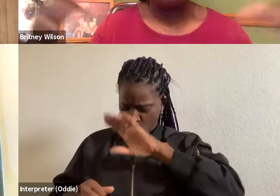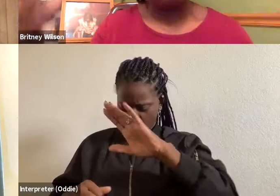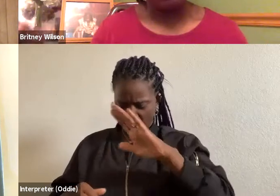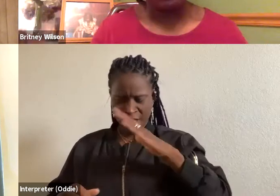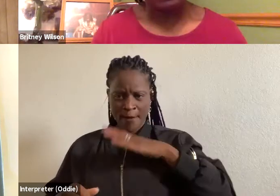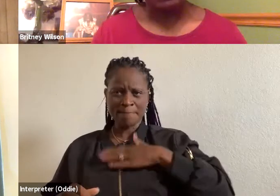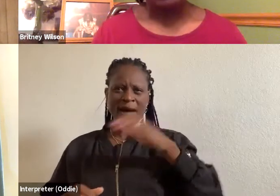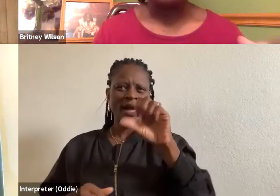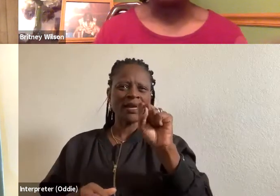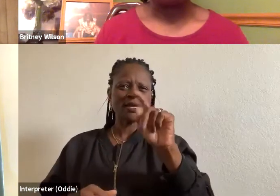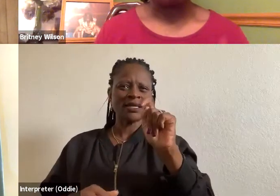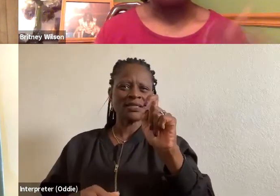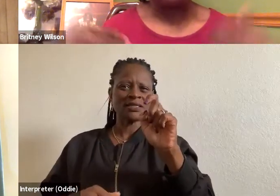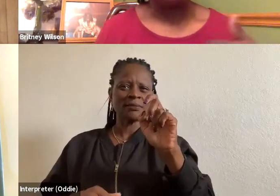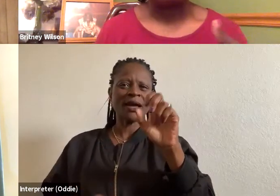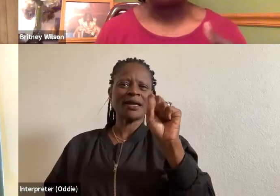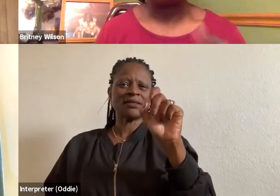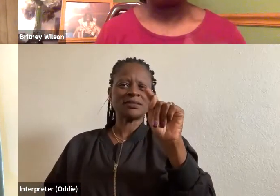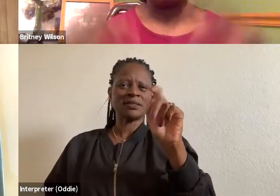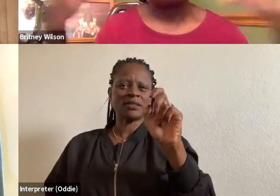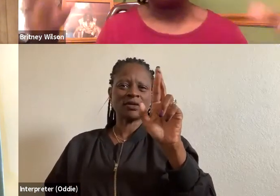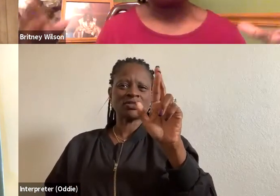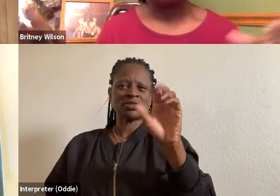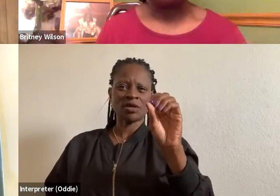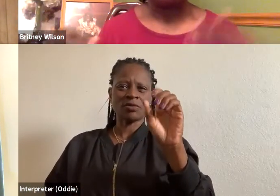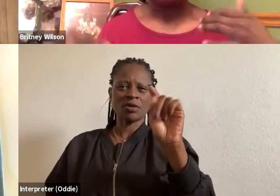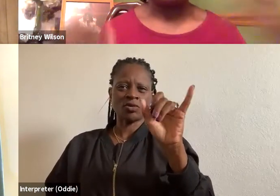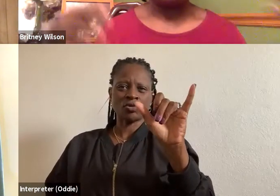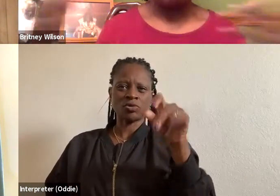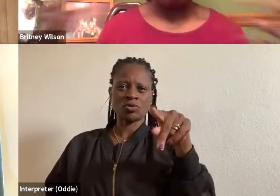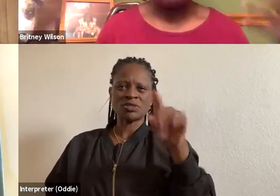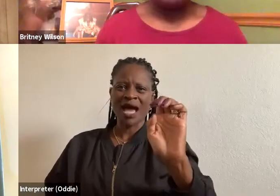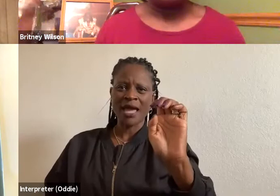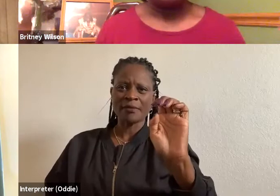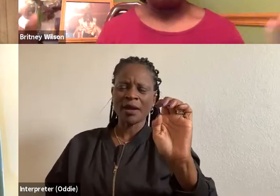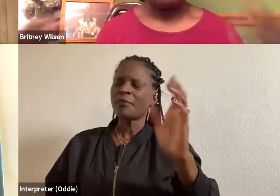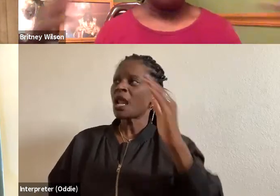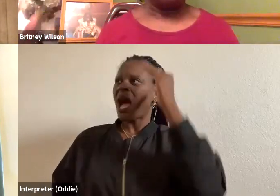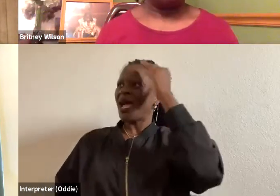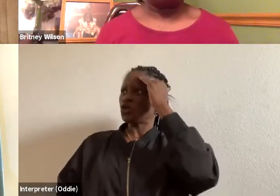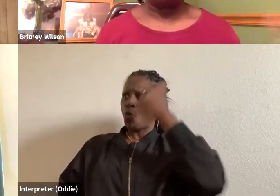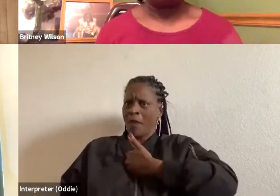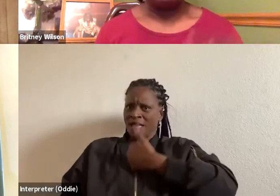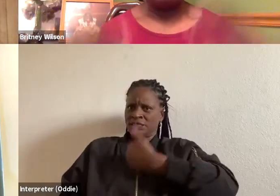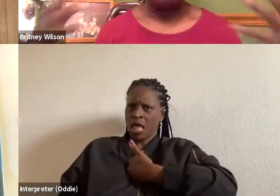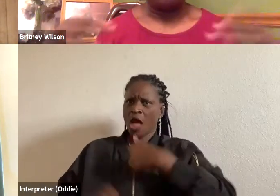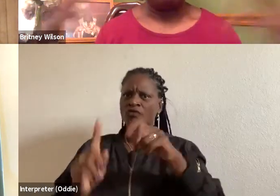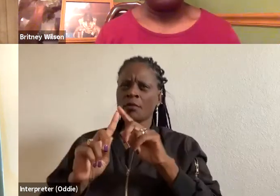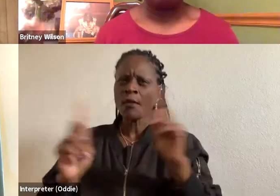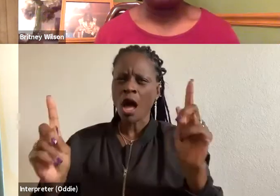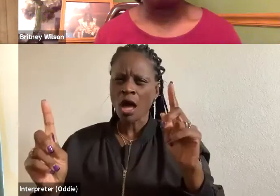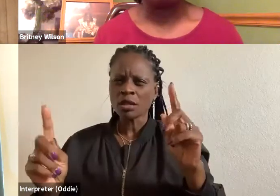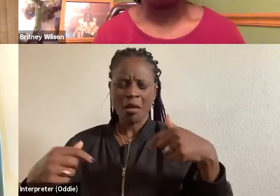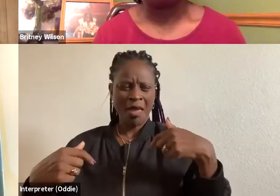out in the world. And so while I know myself, I was just like, wow, like what does joy mean? Am I joyful? Do I